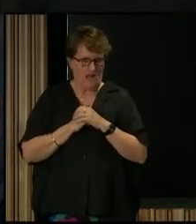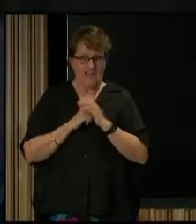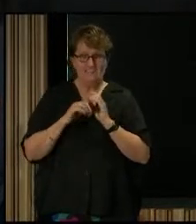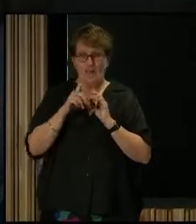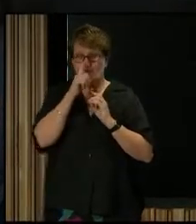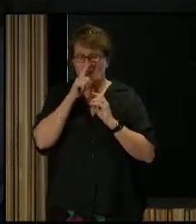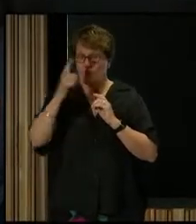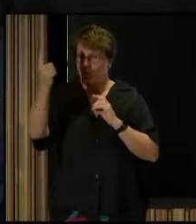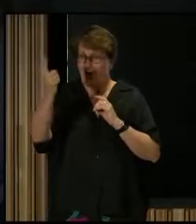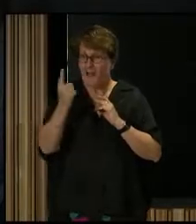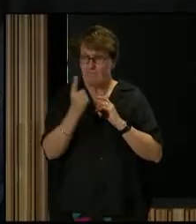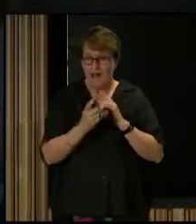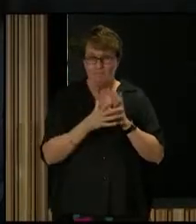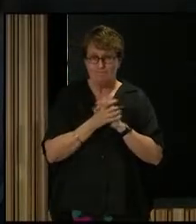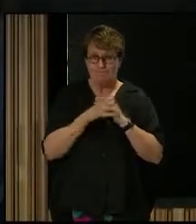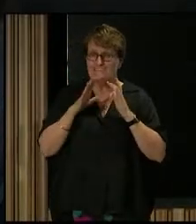musician, they're like, are you?